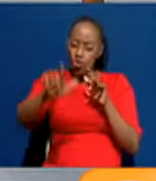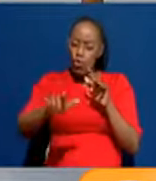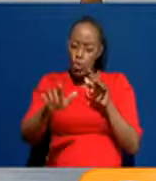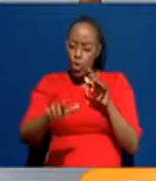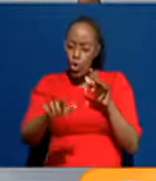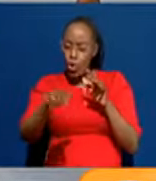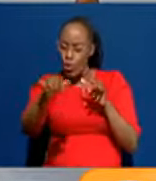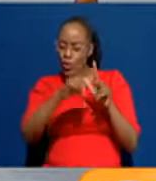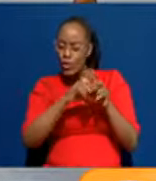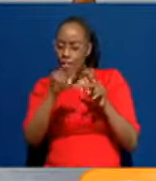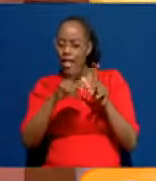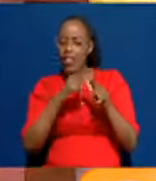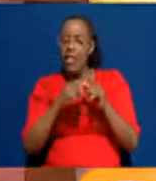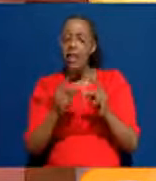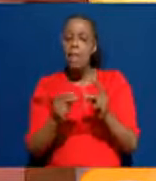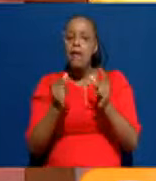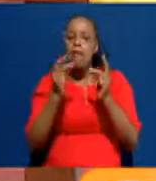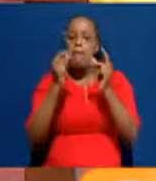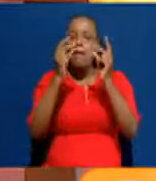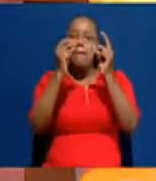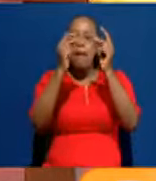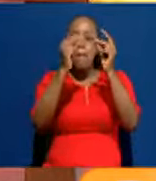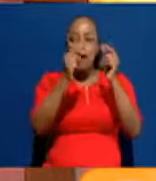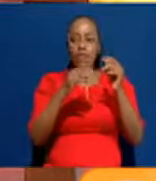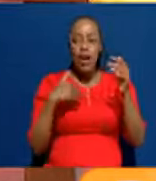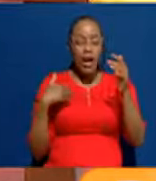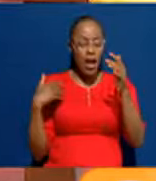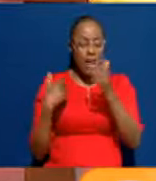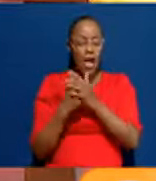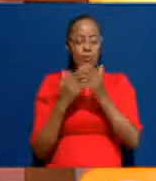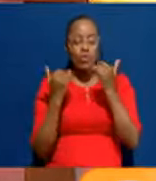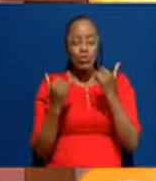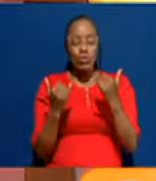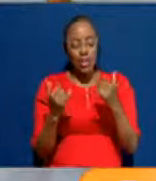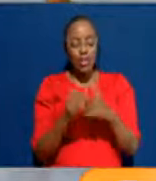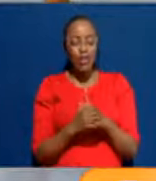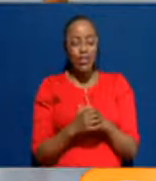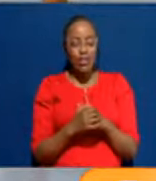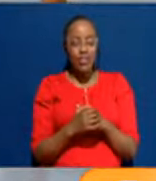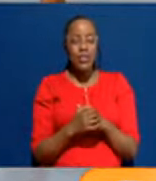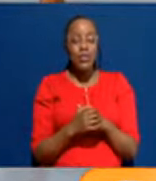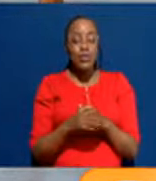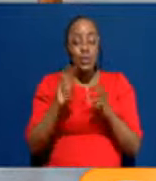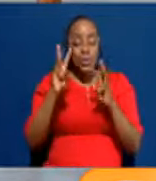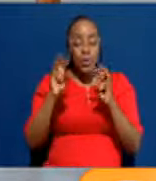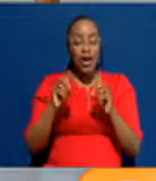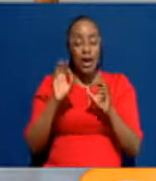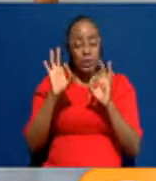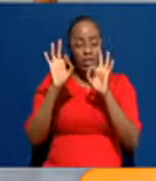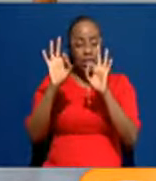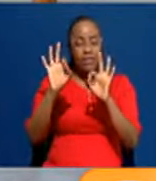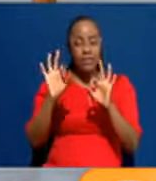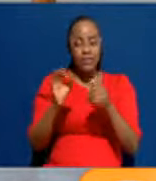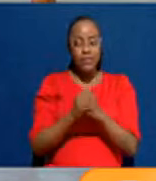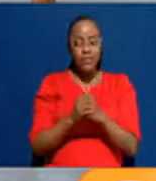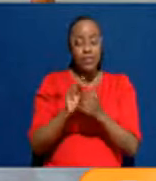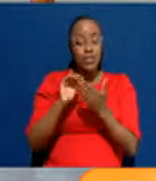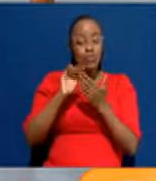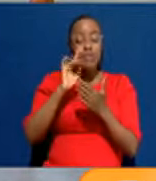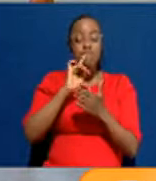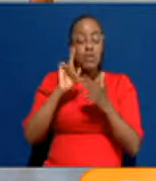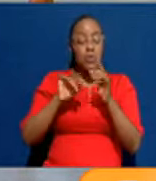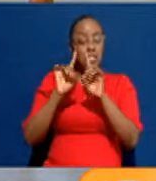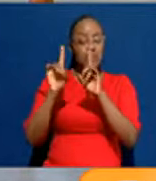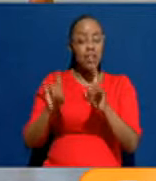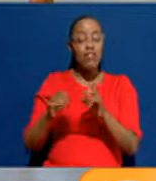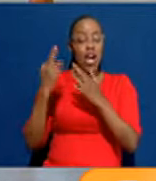huko chini, alafu tunaenda. Wow. Paka where I am now. Yes. Yes. Wow, what a star. Yeah. What more can be said, folks?